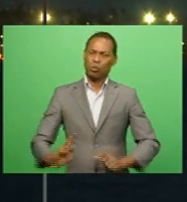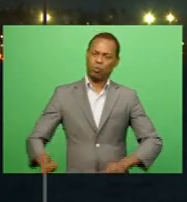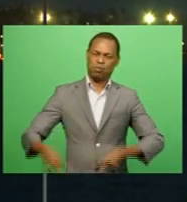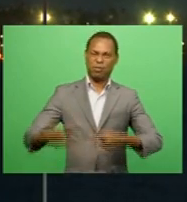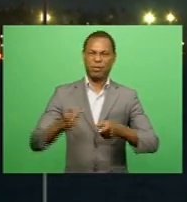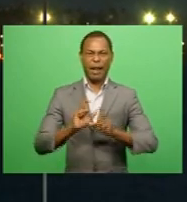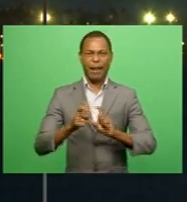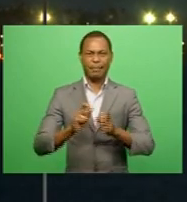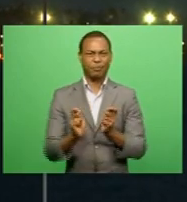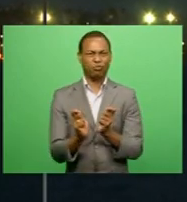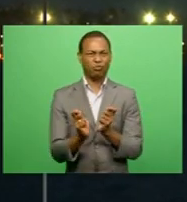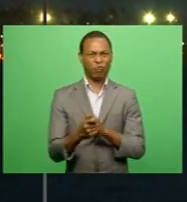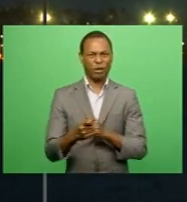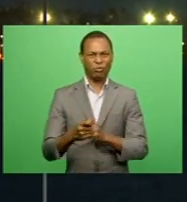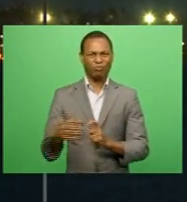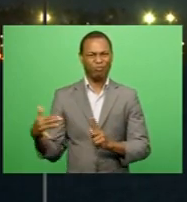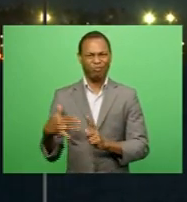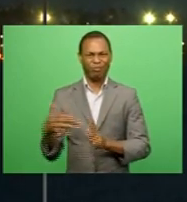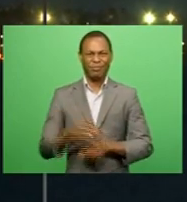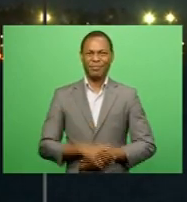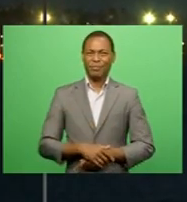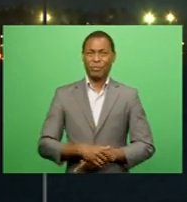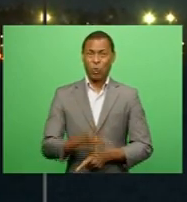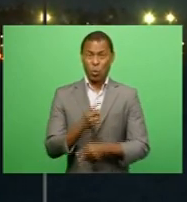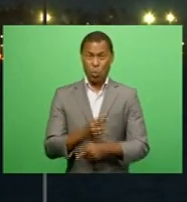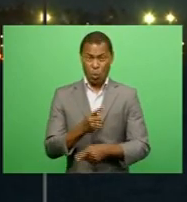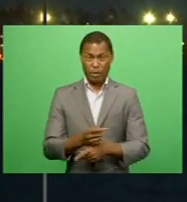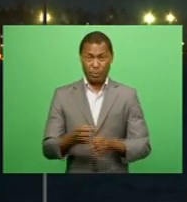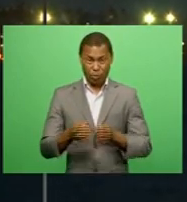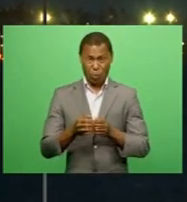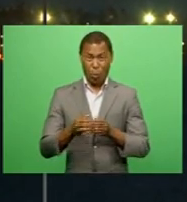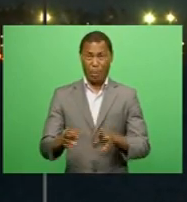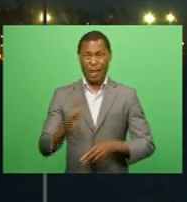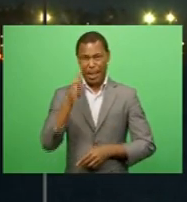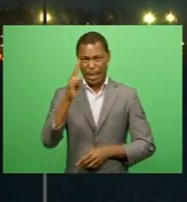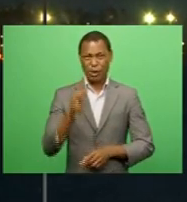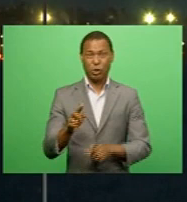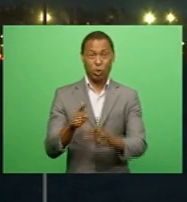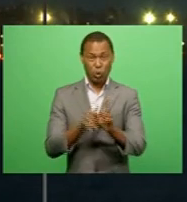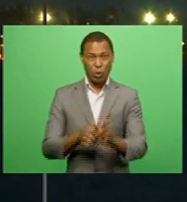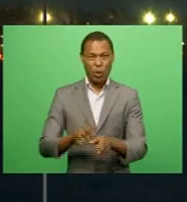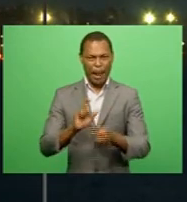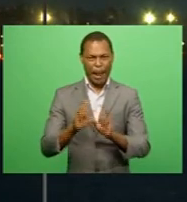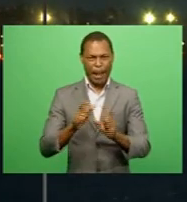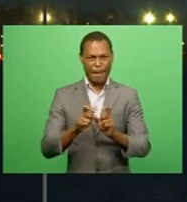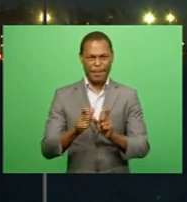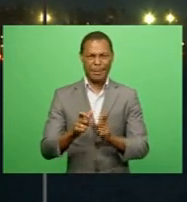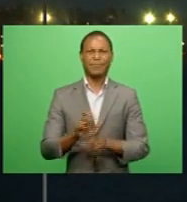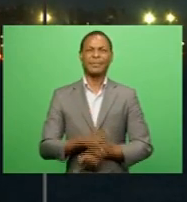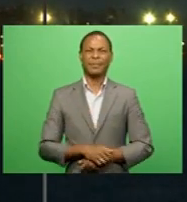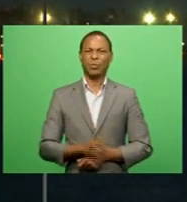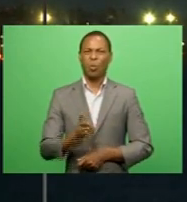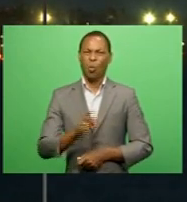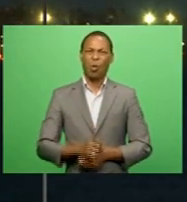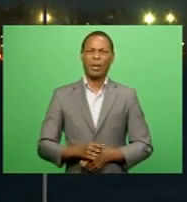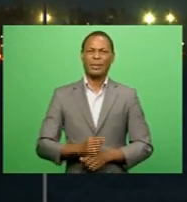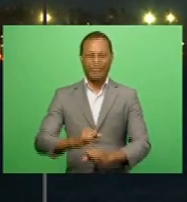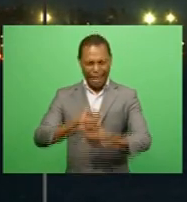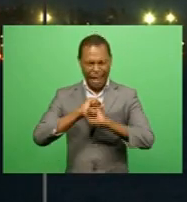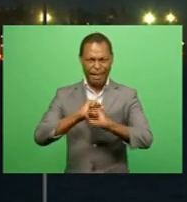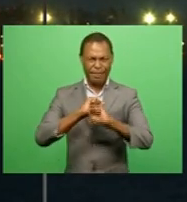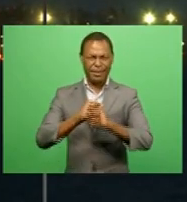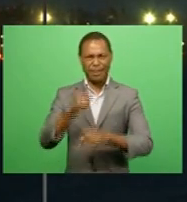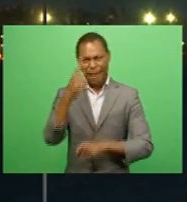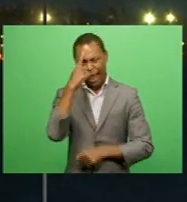threats. Speaking at the opening of the National Youth Climate Summit, Bainimarama highlighted that the activism and ideas of the